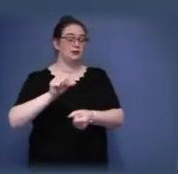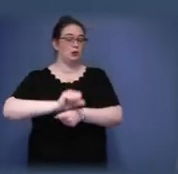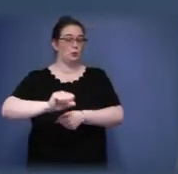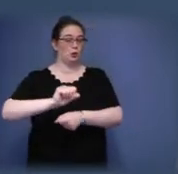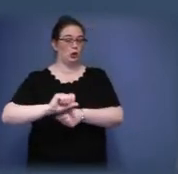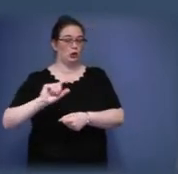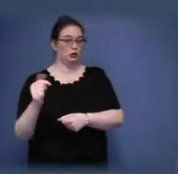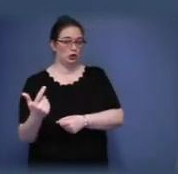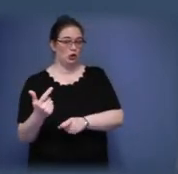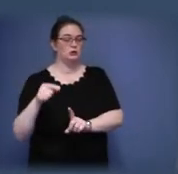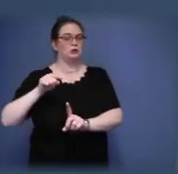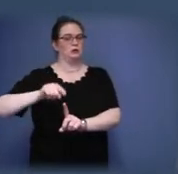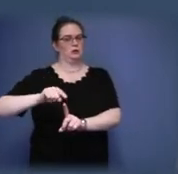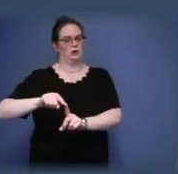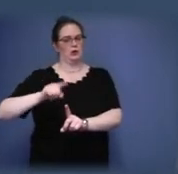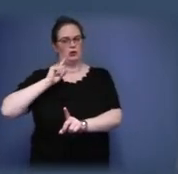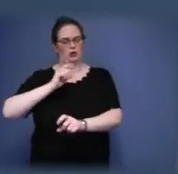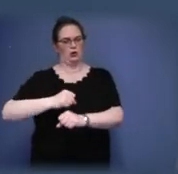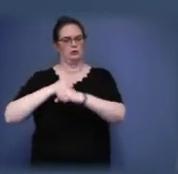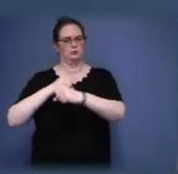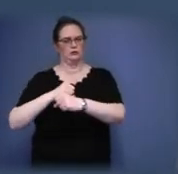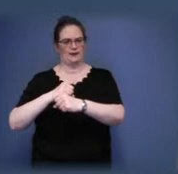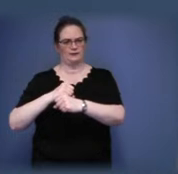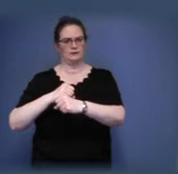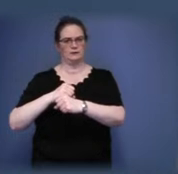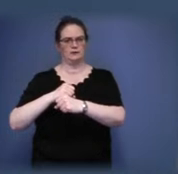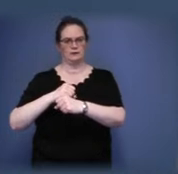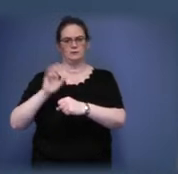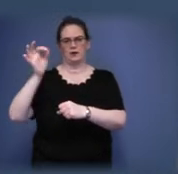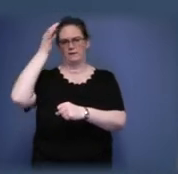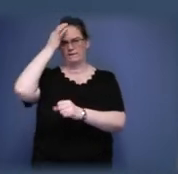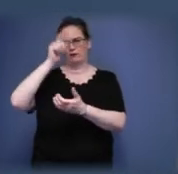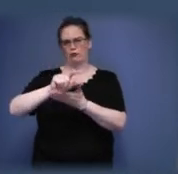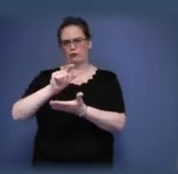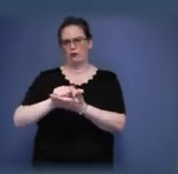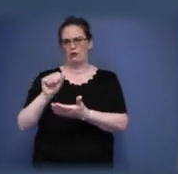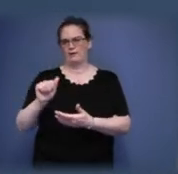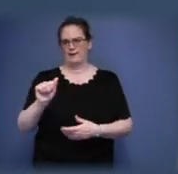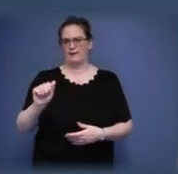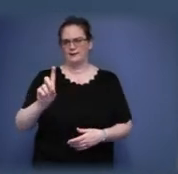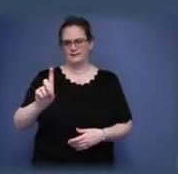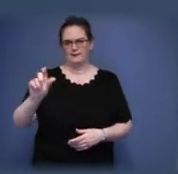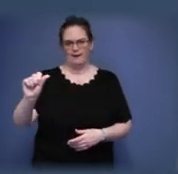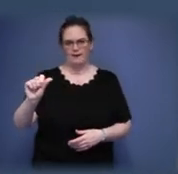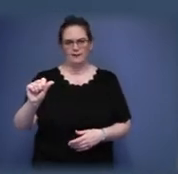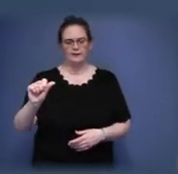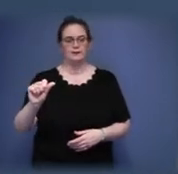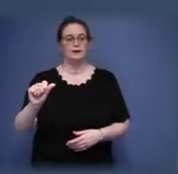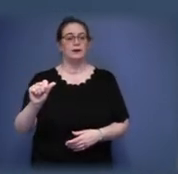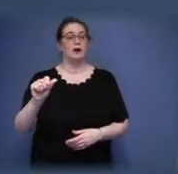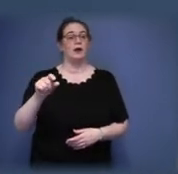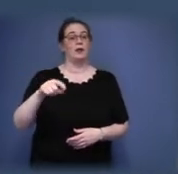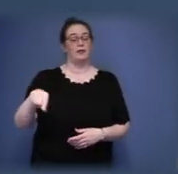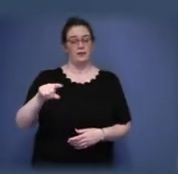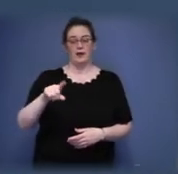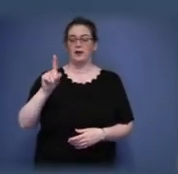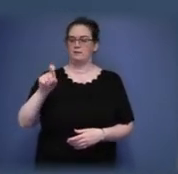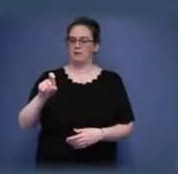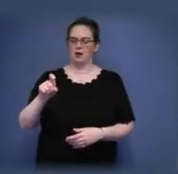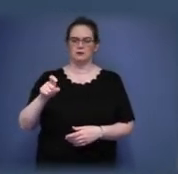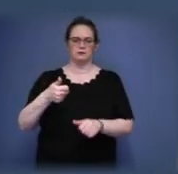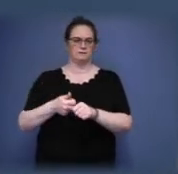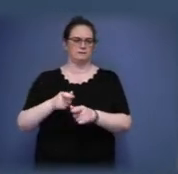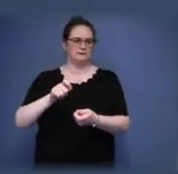animals, they are ones that are protected by the federal laws, by the ADA, and they are to meet a